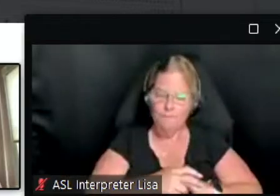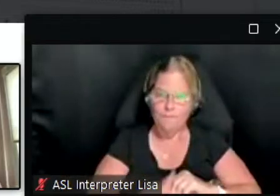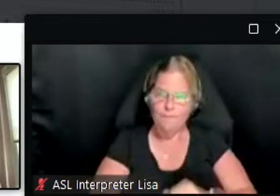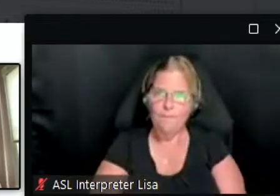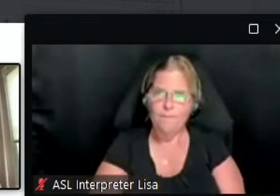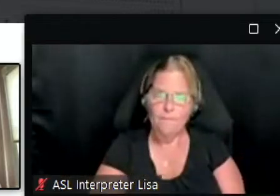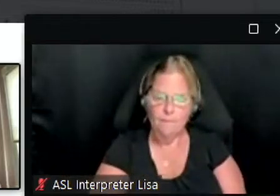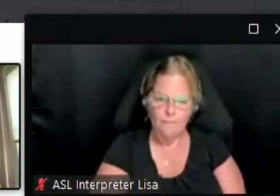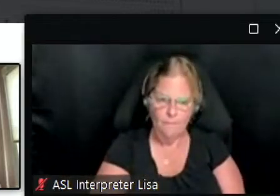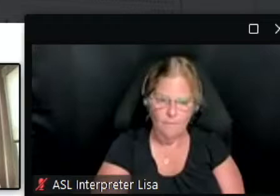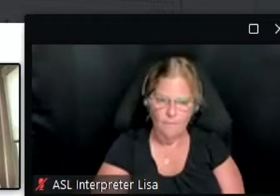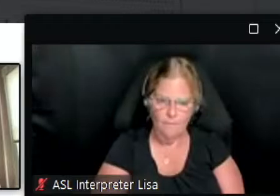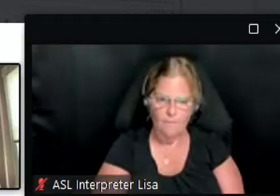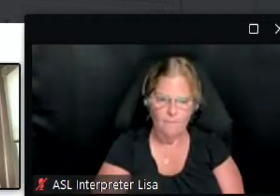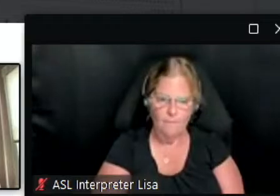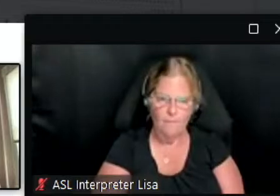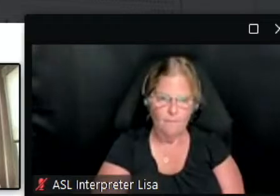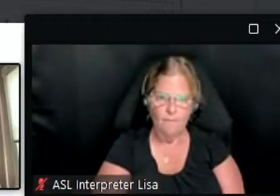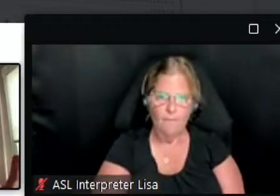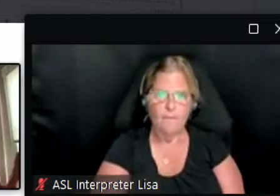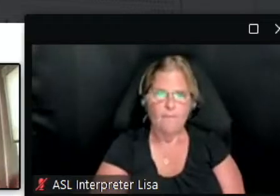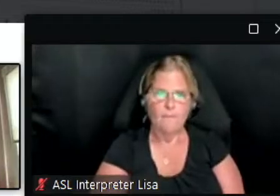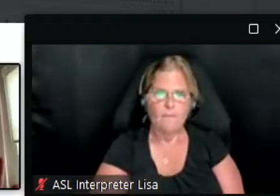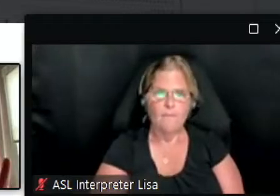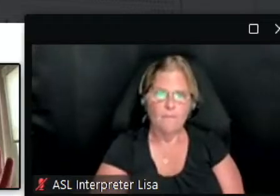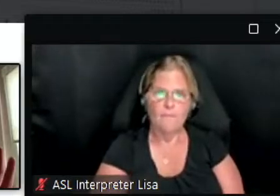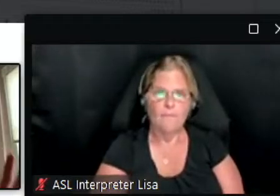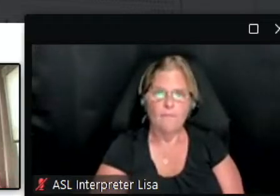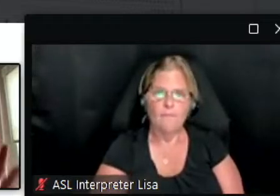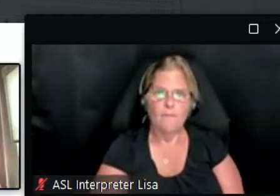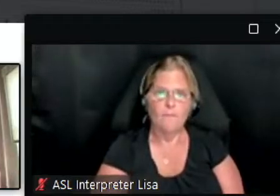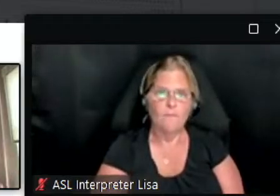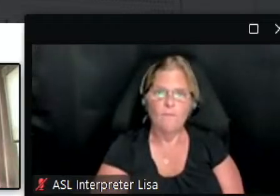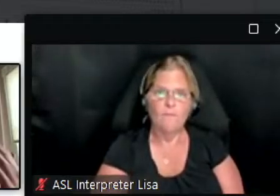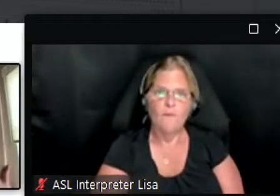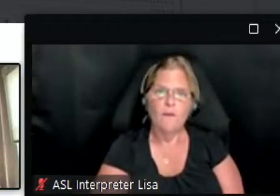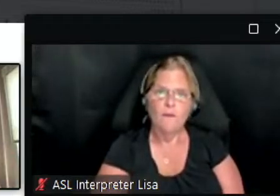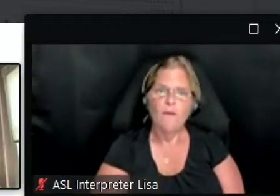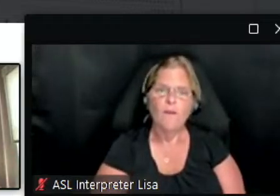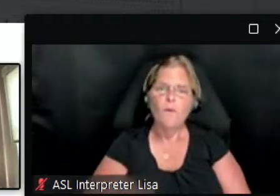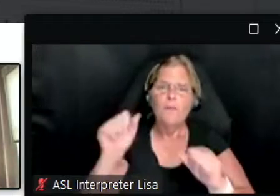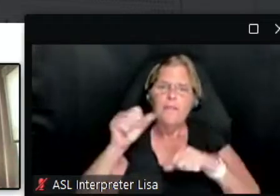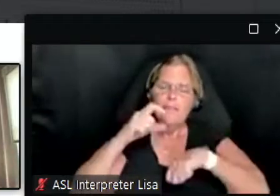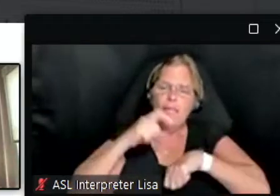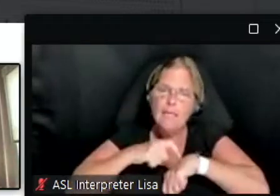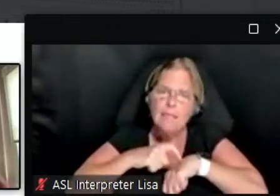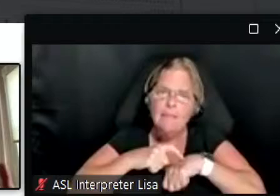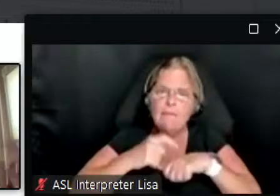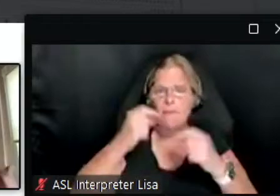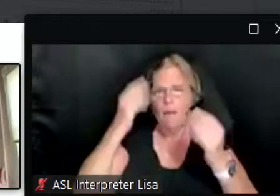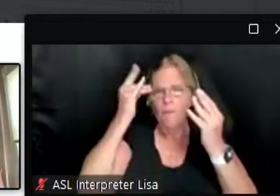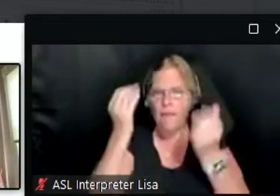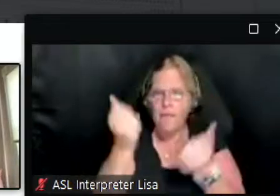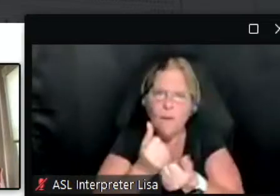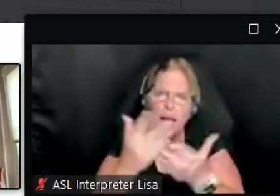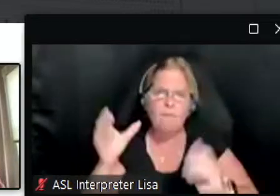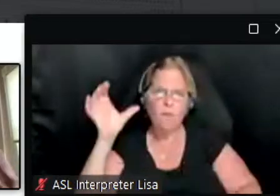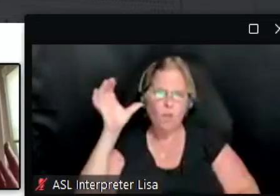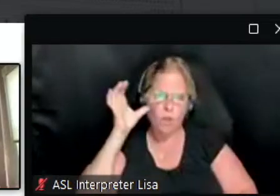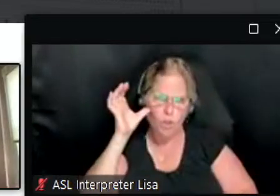how critical that taking a couple minutes, thinking through everything that you heard, and